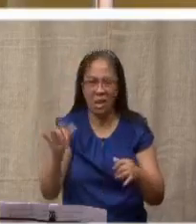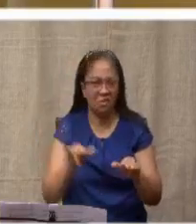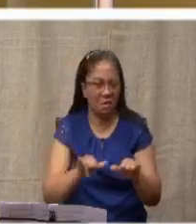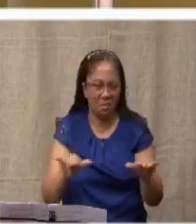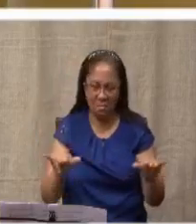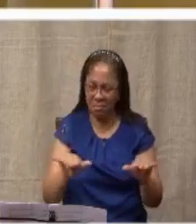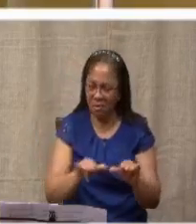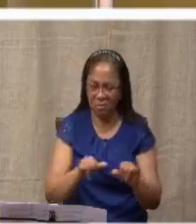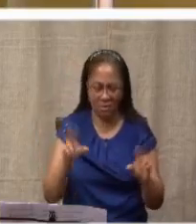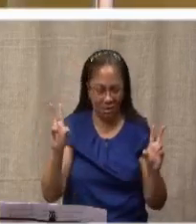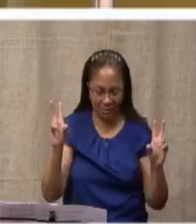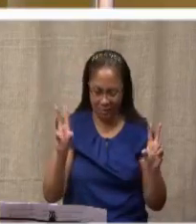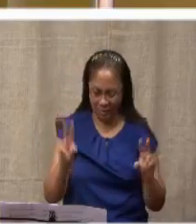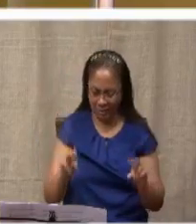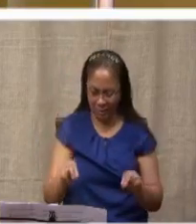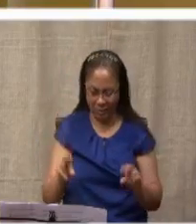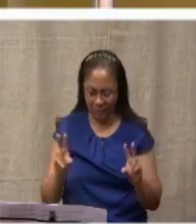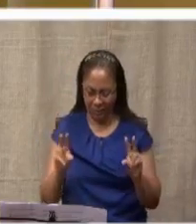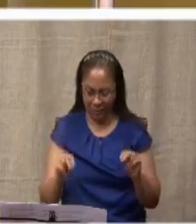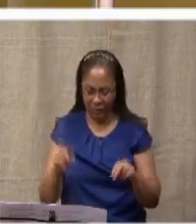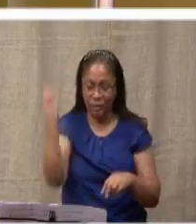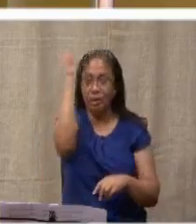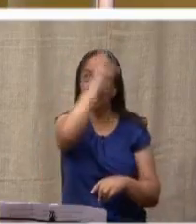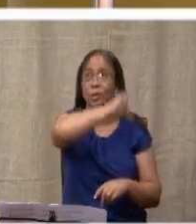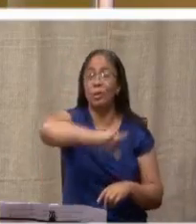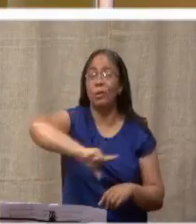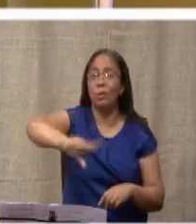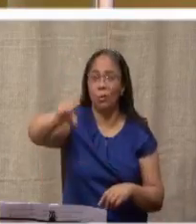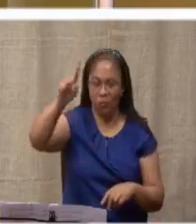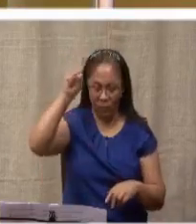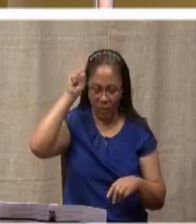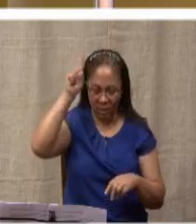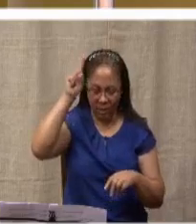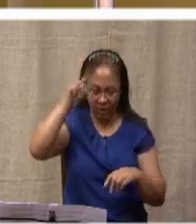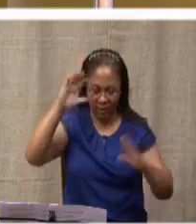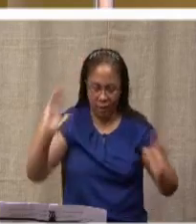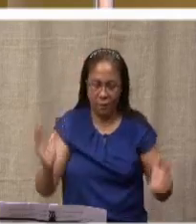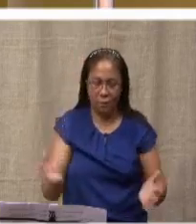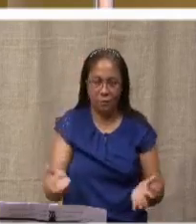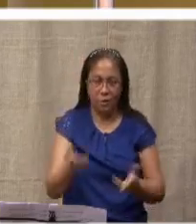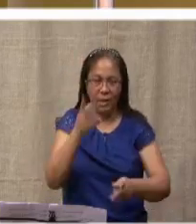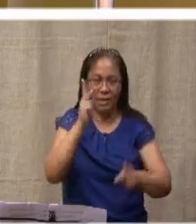be measured the lord rises